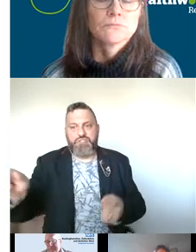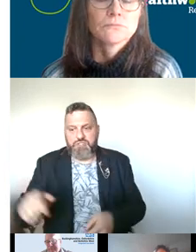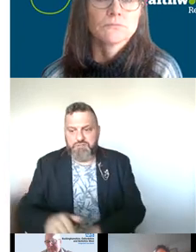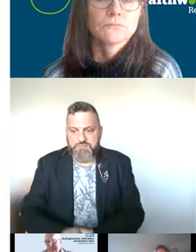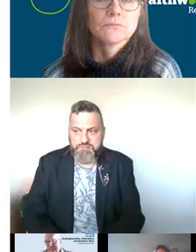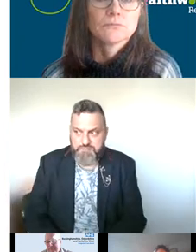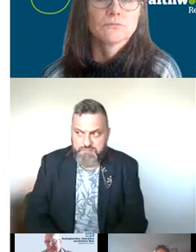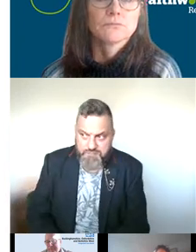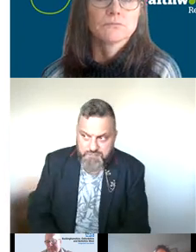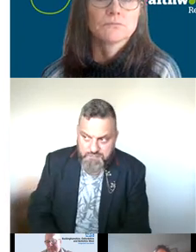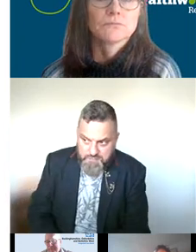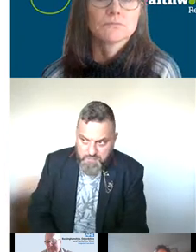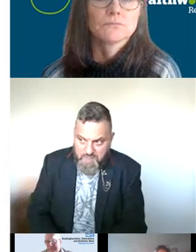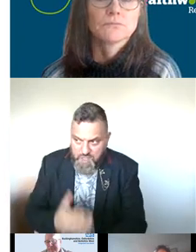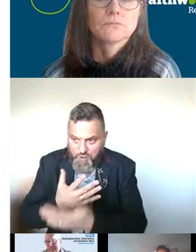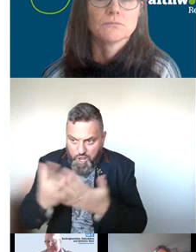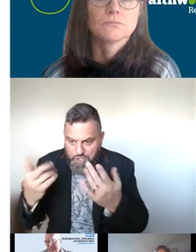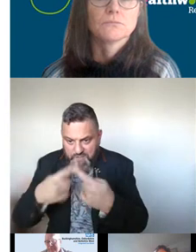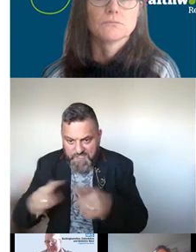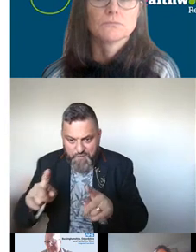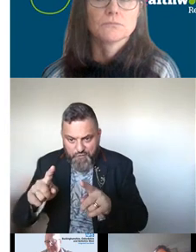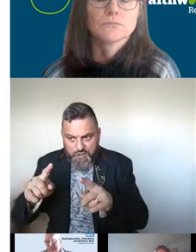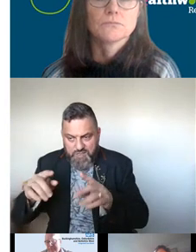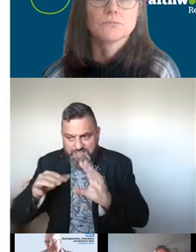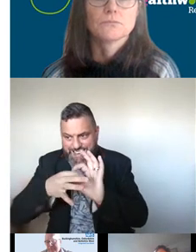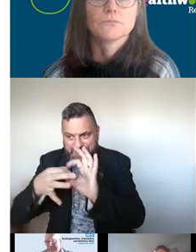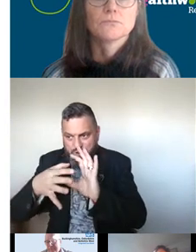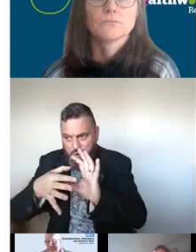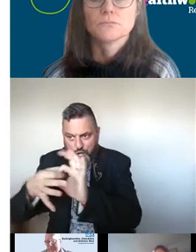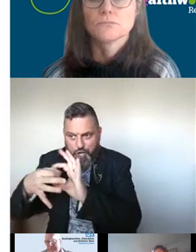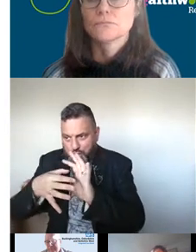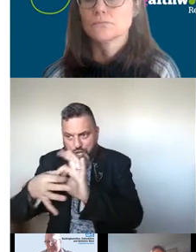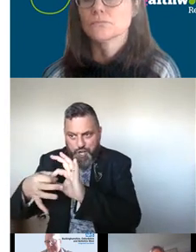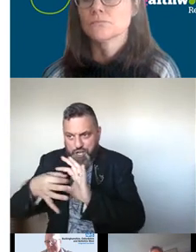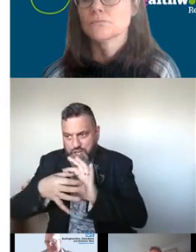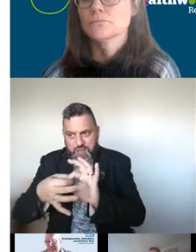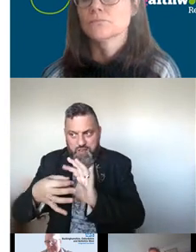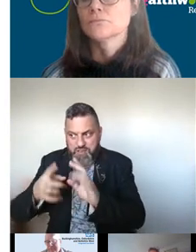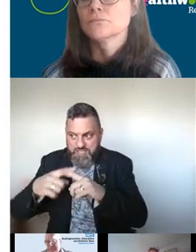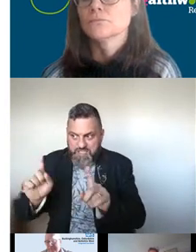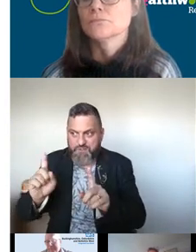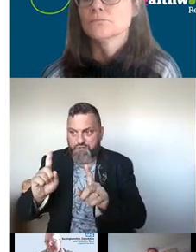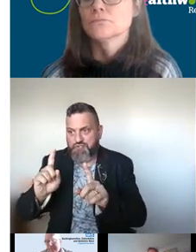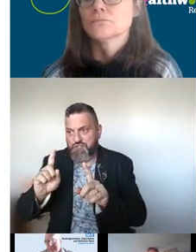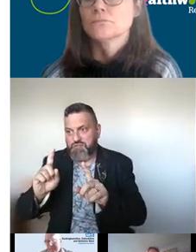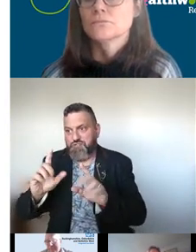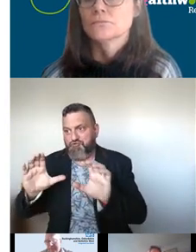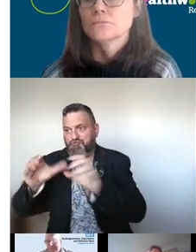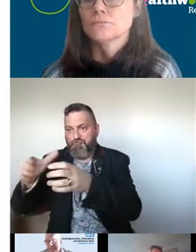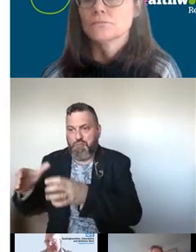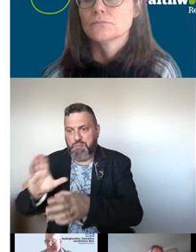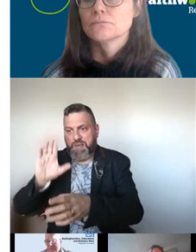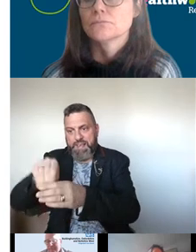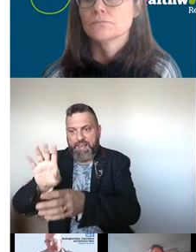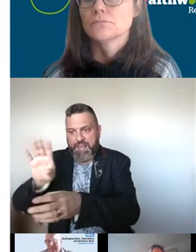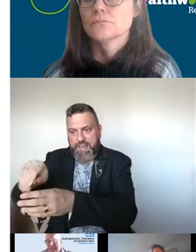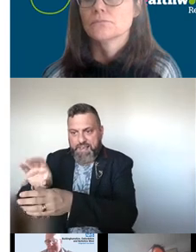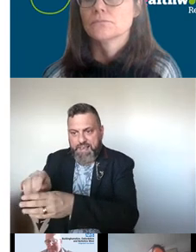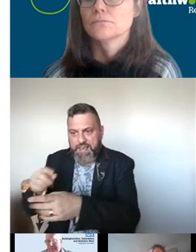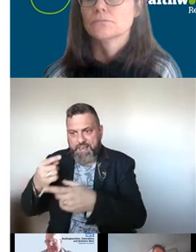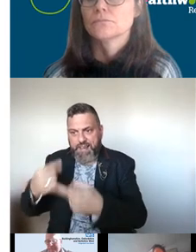But there are various different networks that we're a part of, and through different professional groups that we're a part of that allow